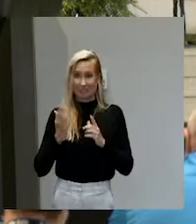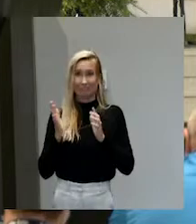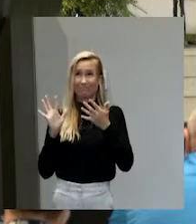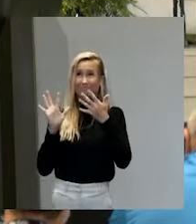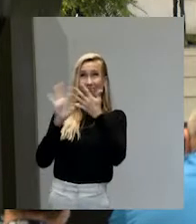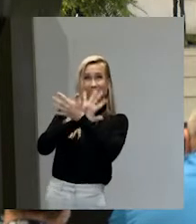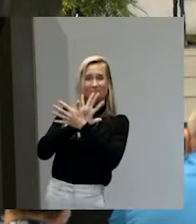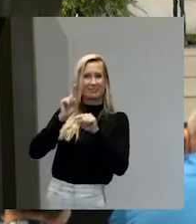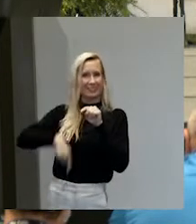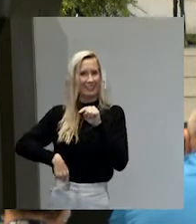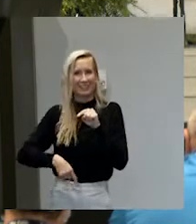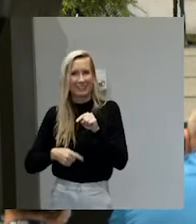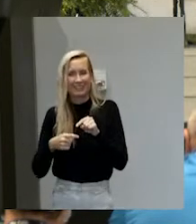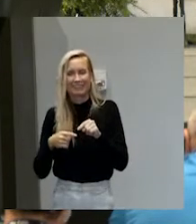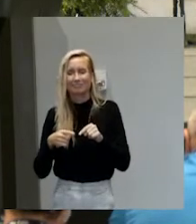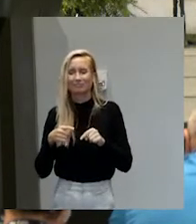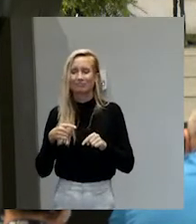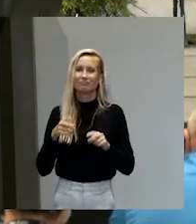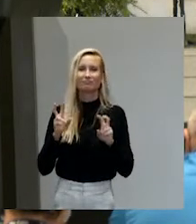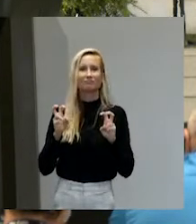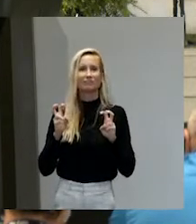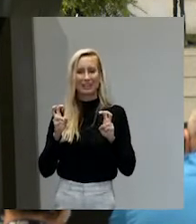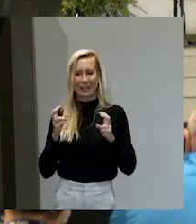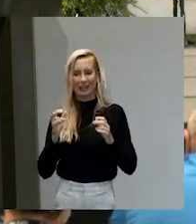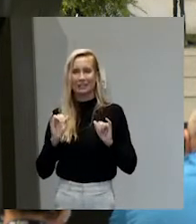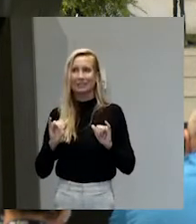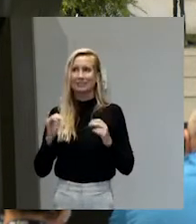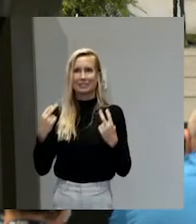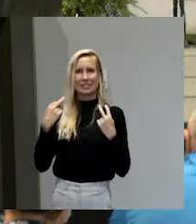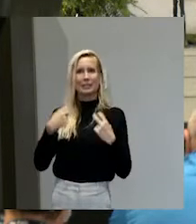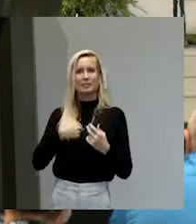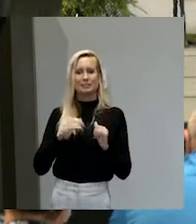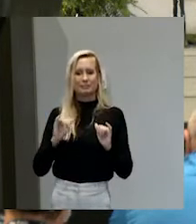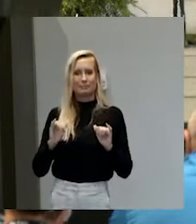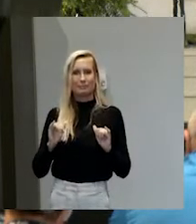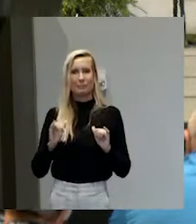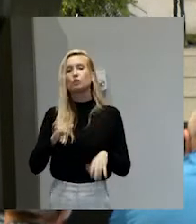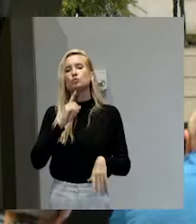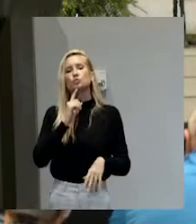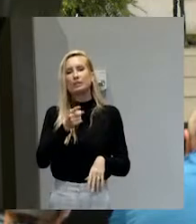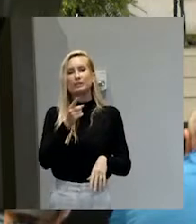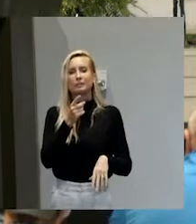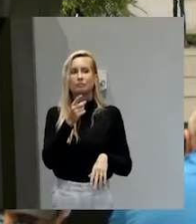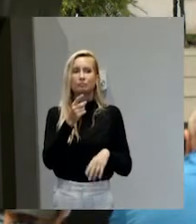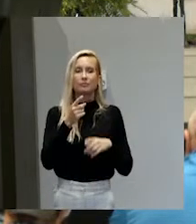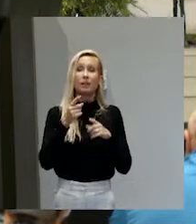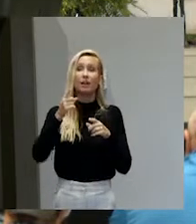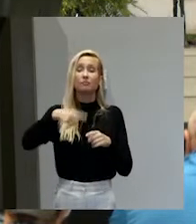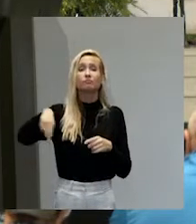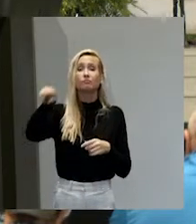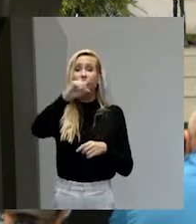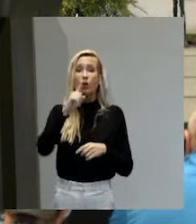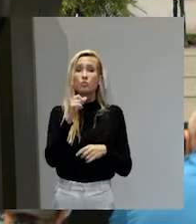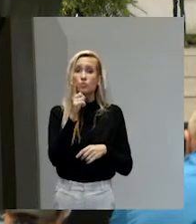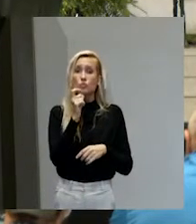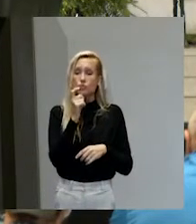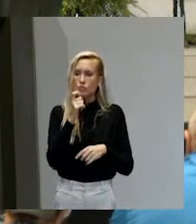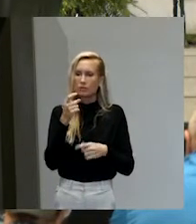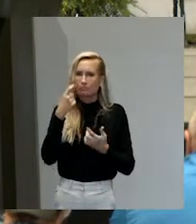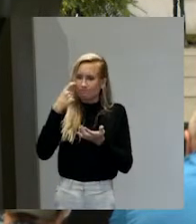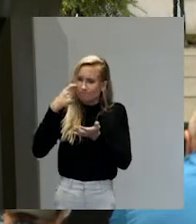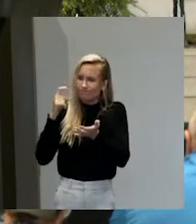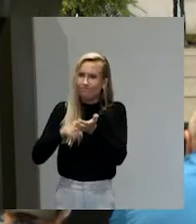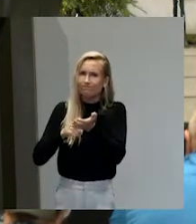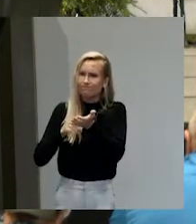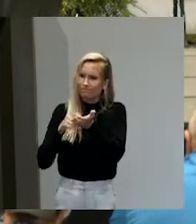do that until he was. External validation isn't always the most sustainable. You want to have it internally, but when you struggle with it, sometimes you need to be guided and